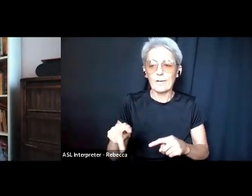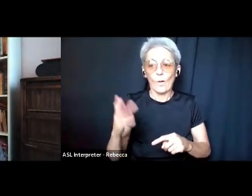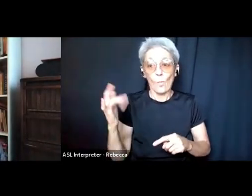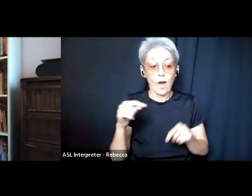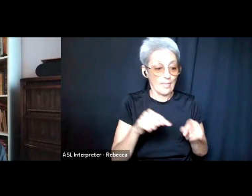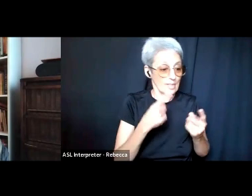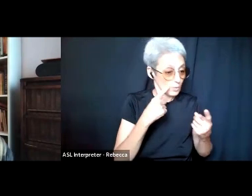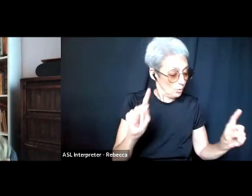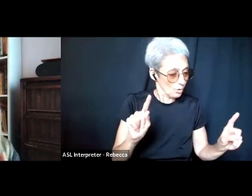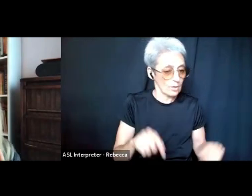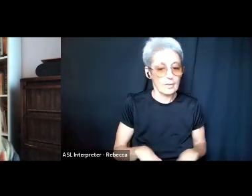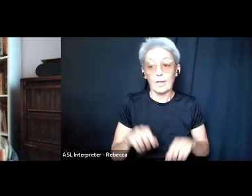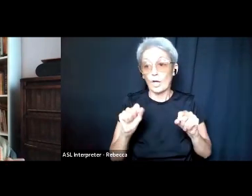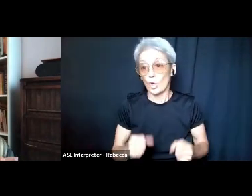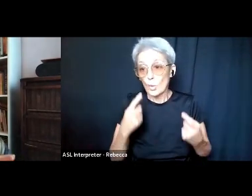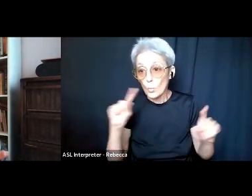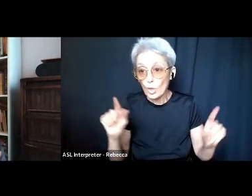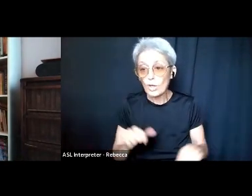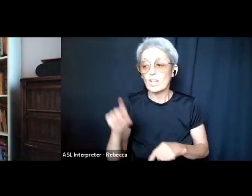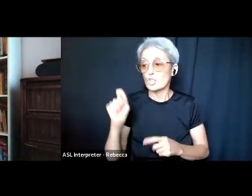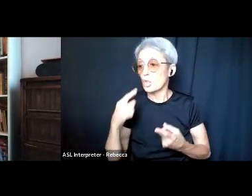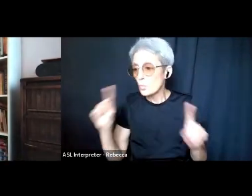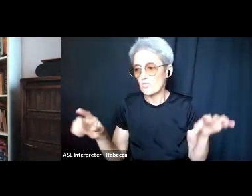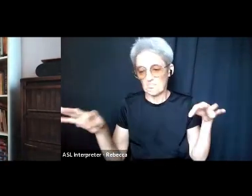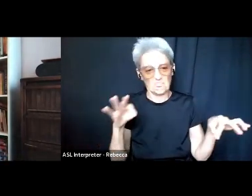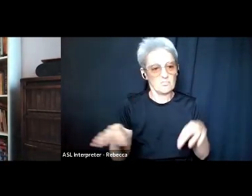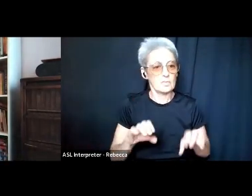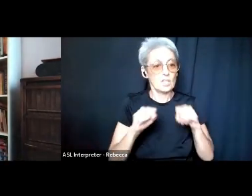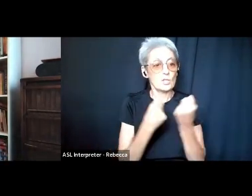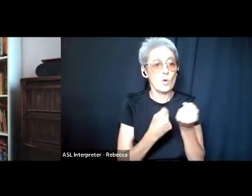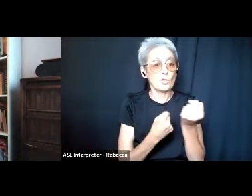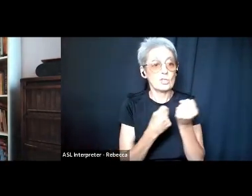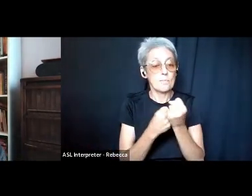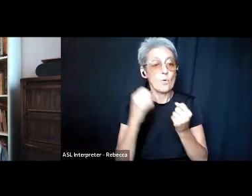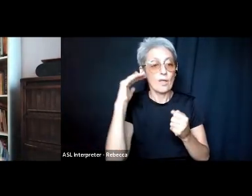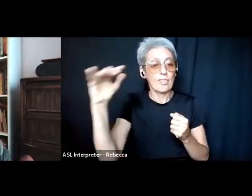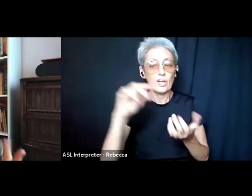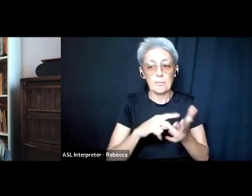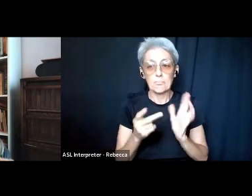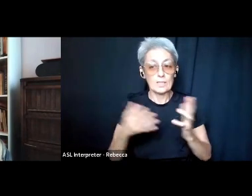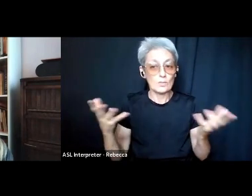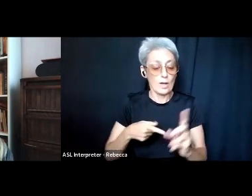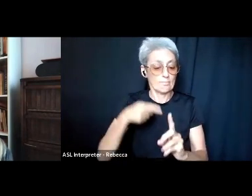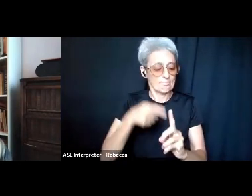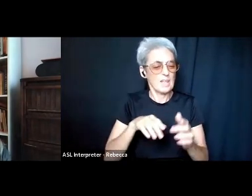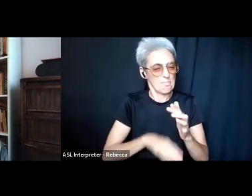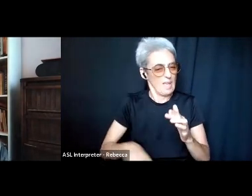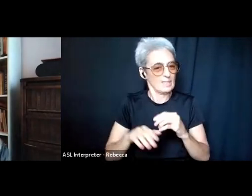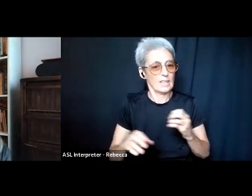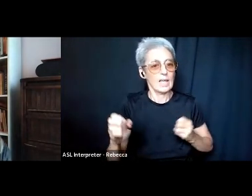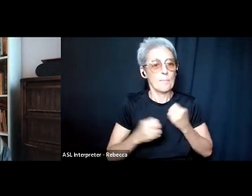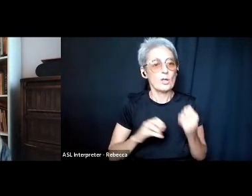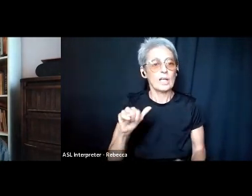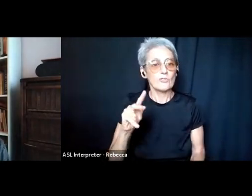it could work or should work. Social support theory is basically that emotional, instrumental, informational